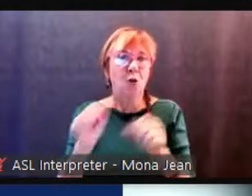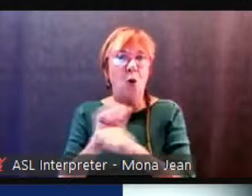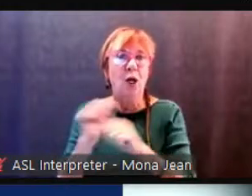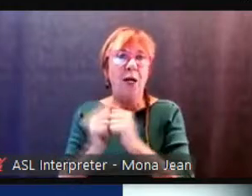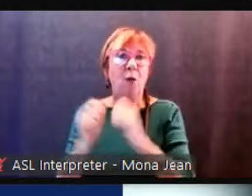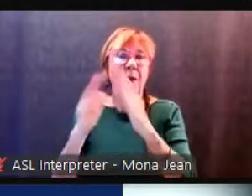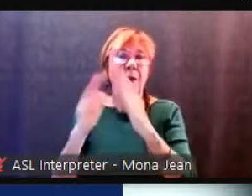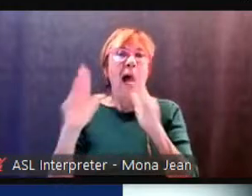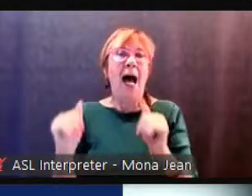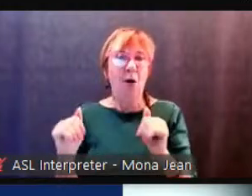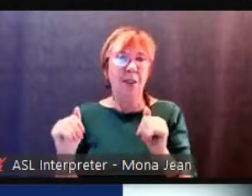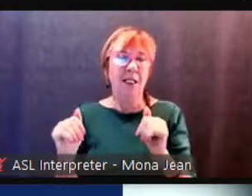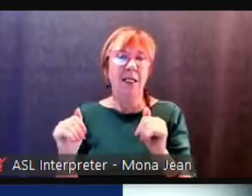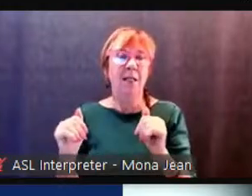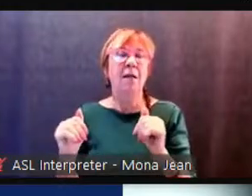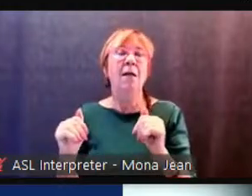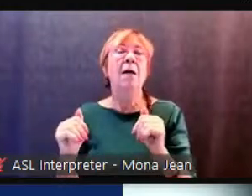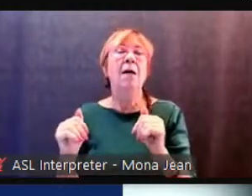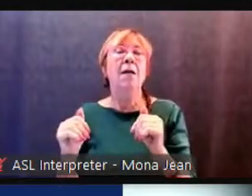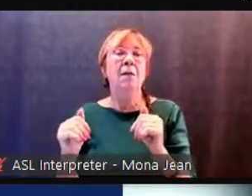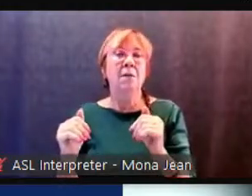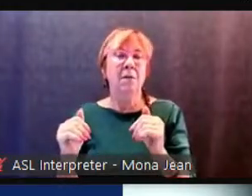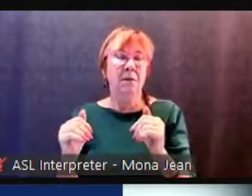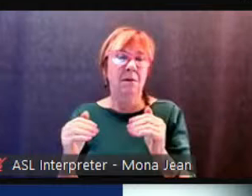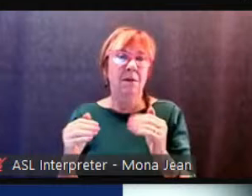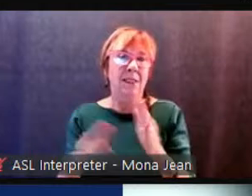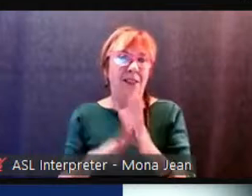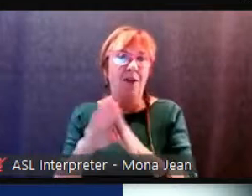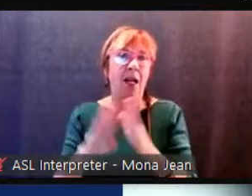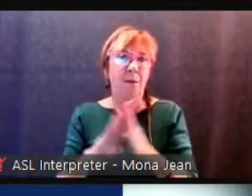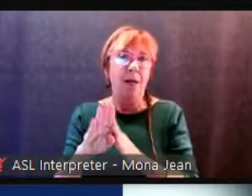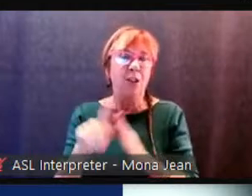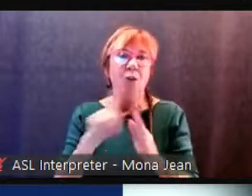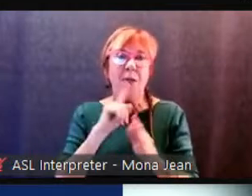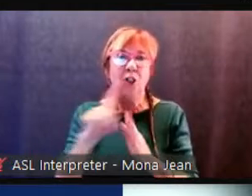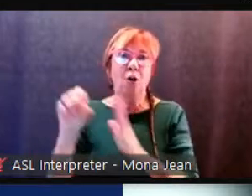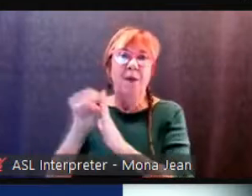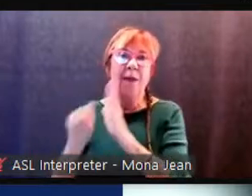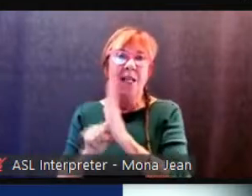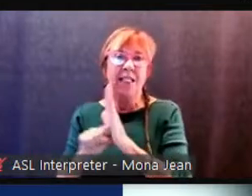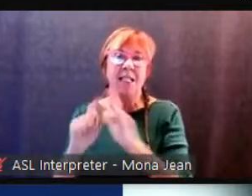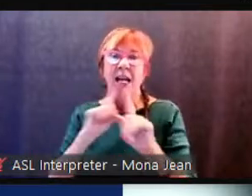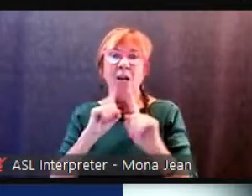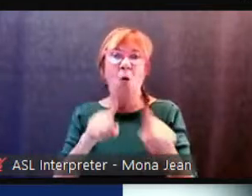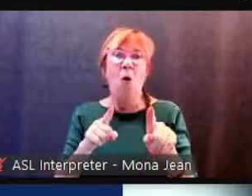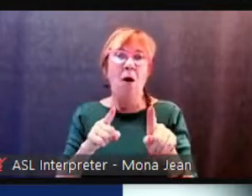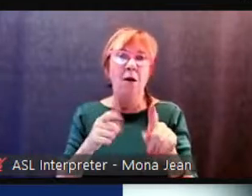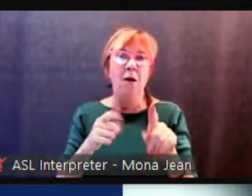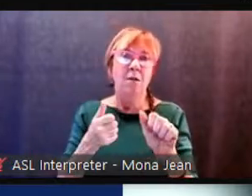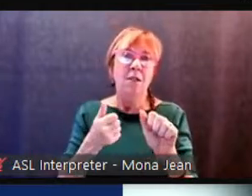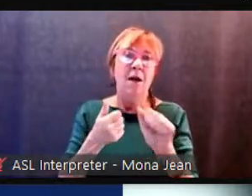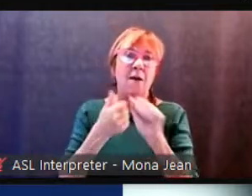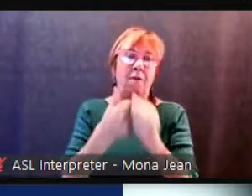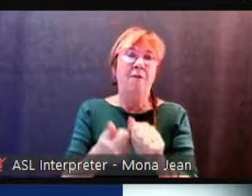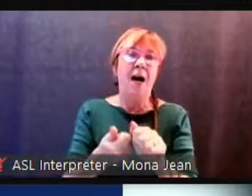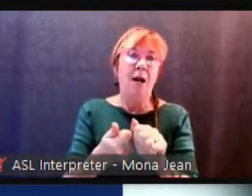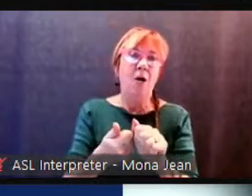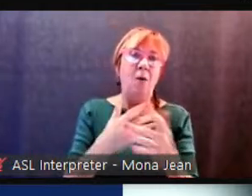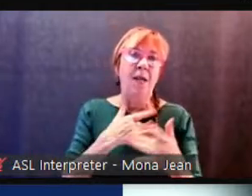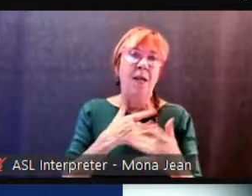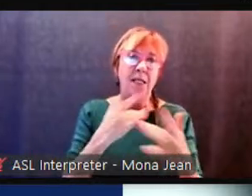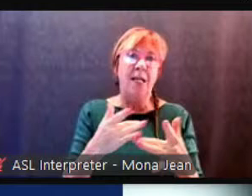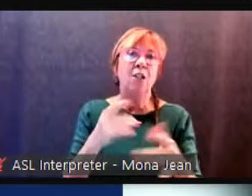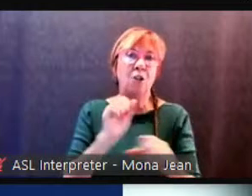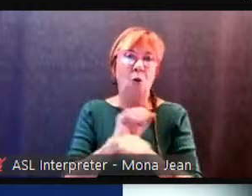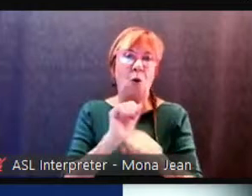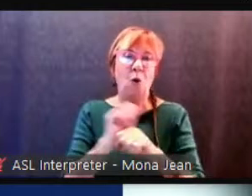Development to ensure that the state's executive orders are implemented in line with the state's intentions. So we are working